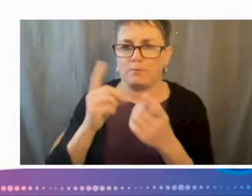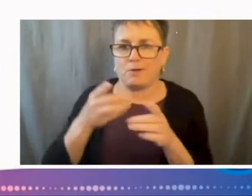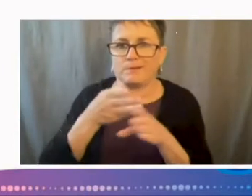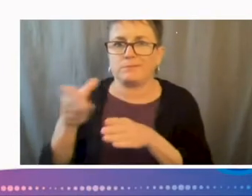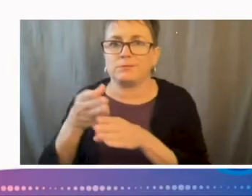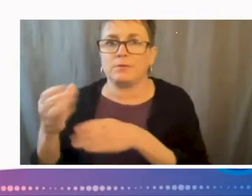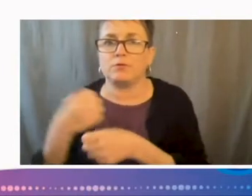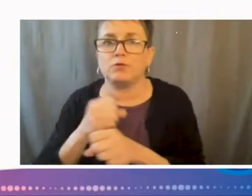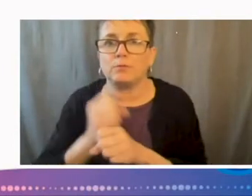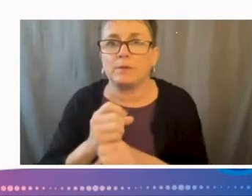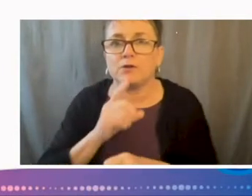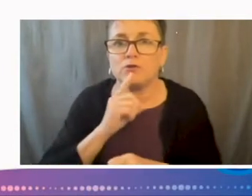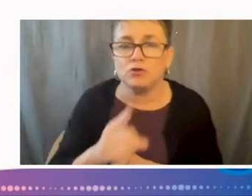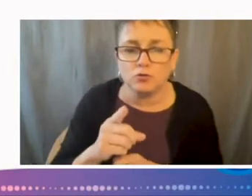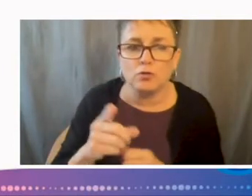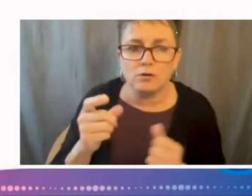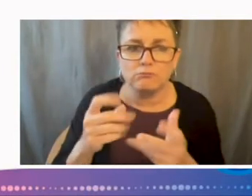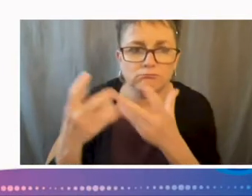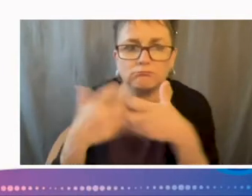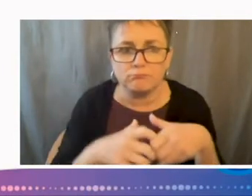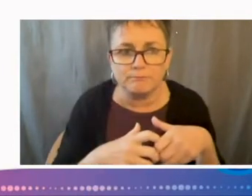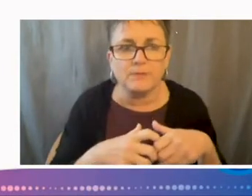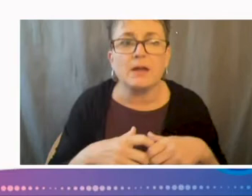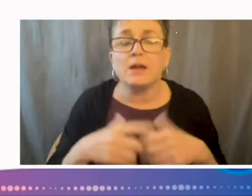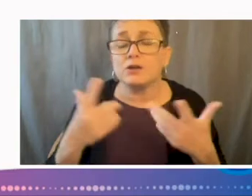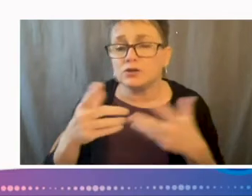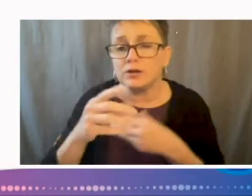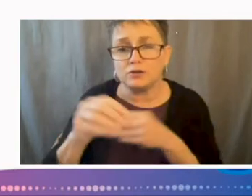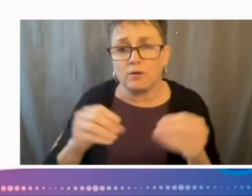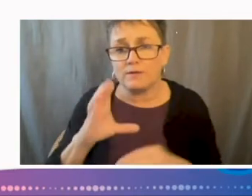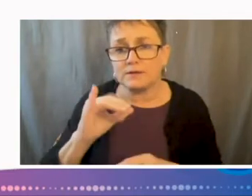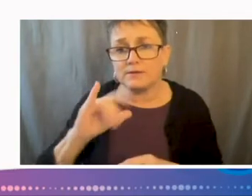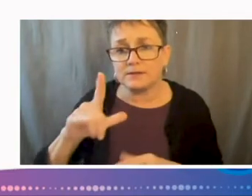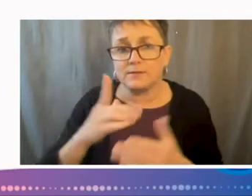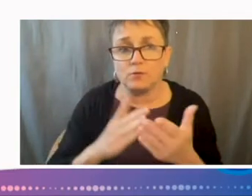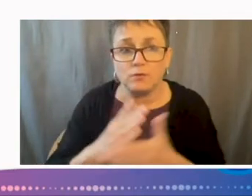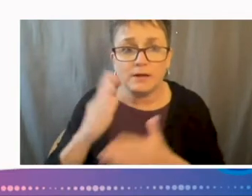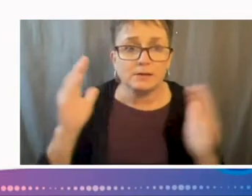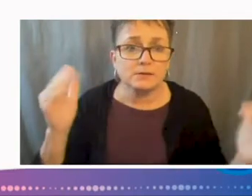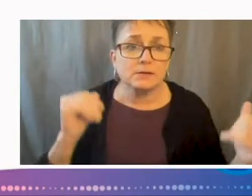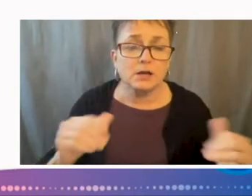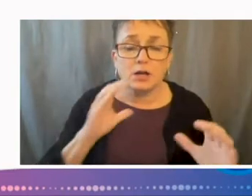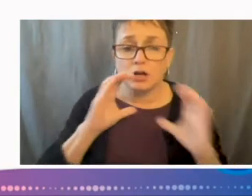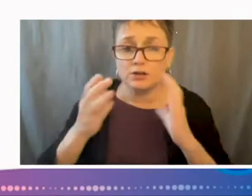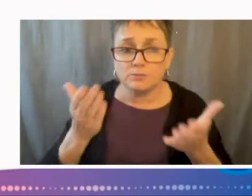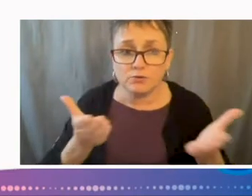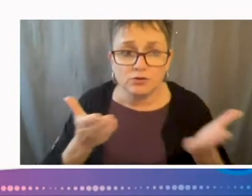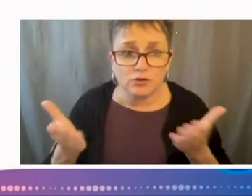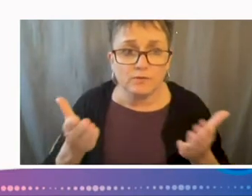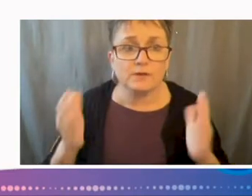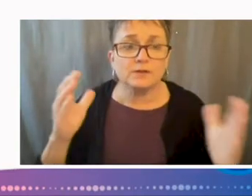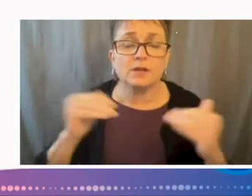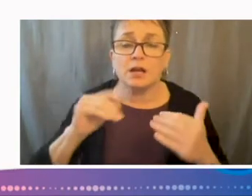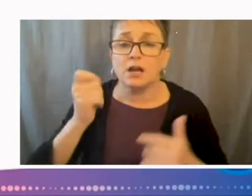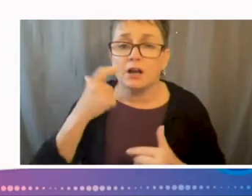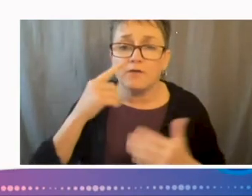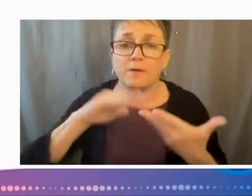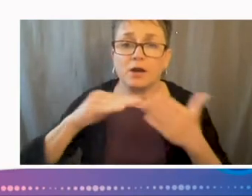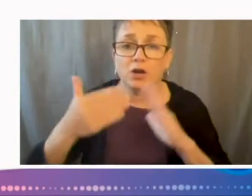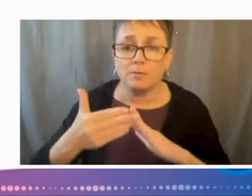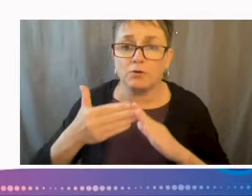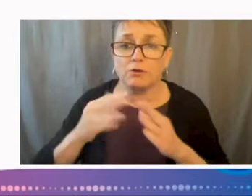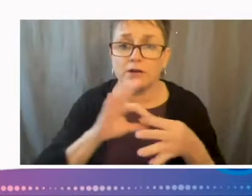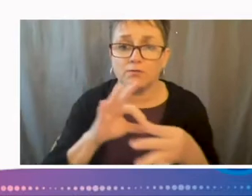operating procedures. These include the Office of Civil Rights, Customer Service, Government and Community Relations, and